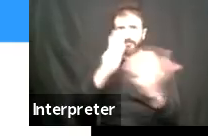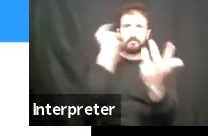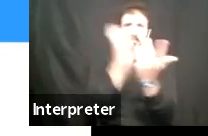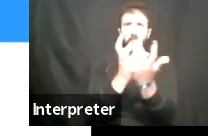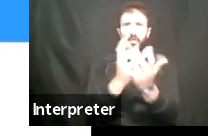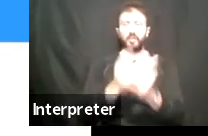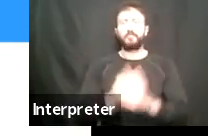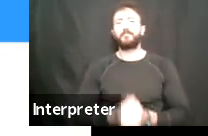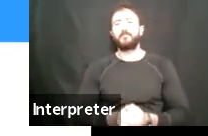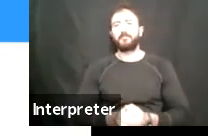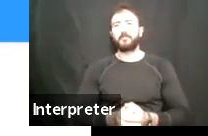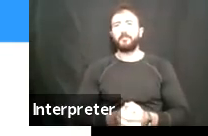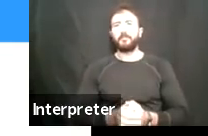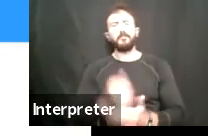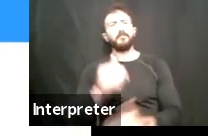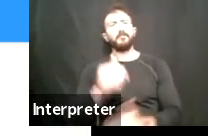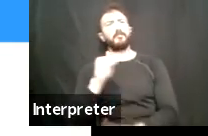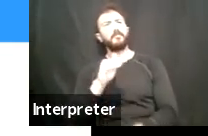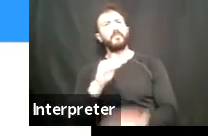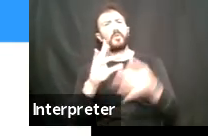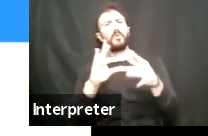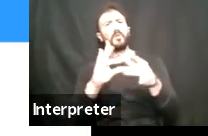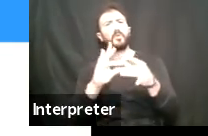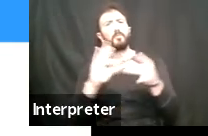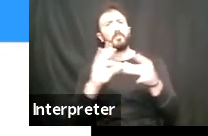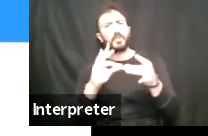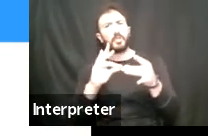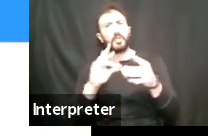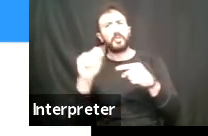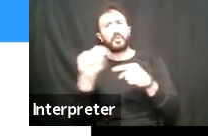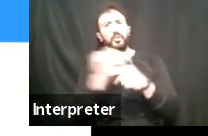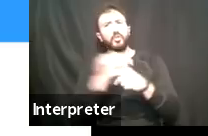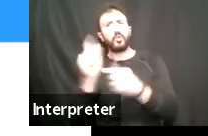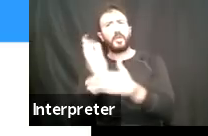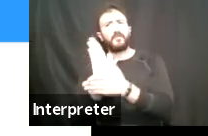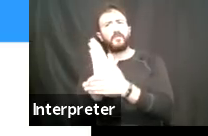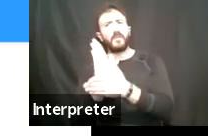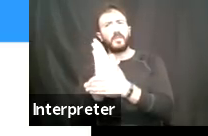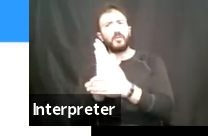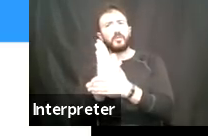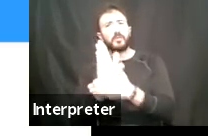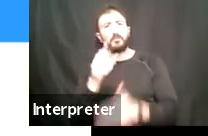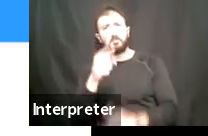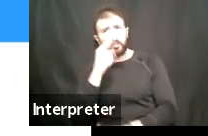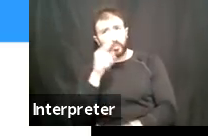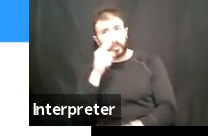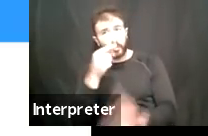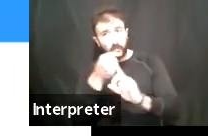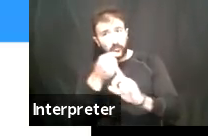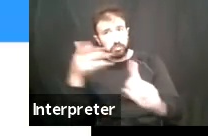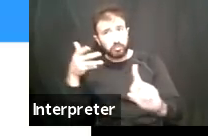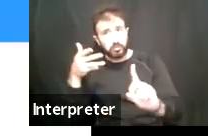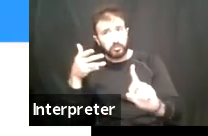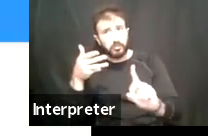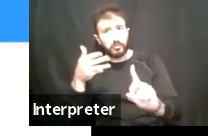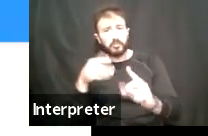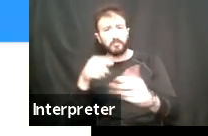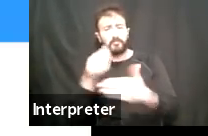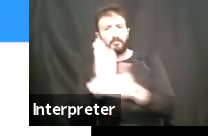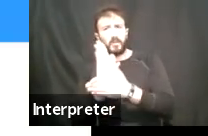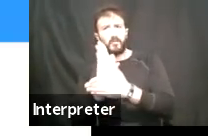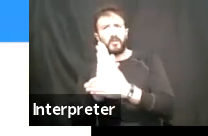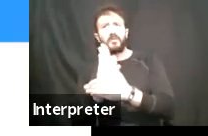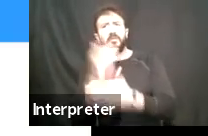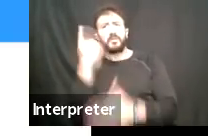some training videos. Tell us about those and who are they for? Okay, so those COVID